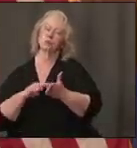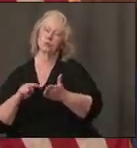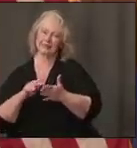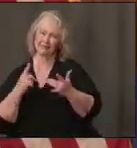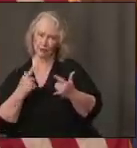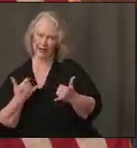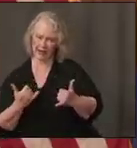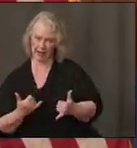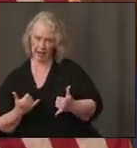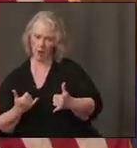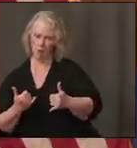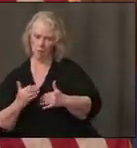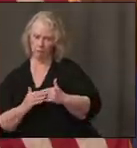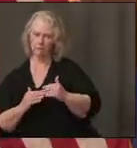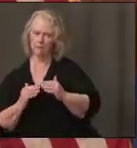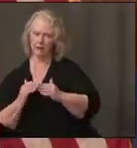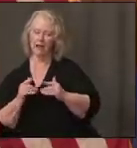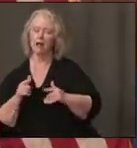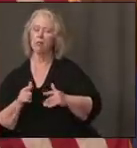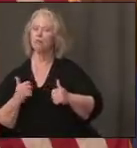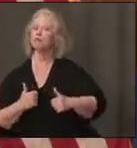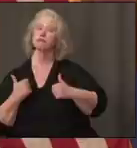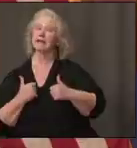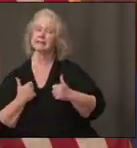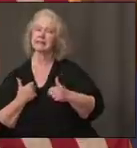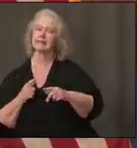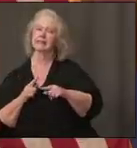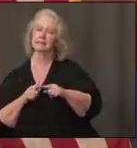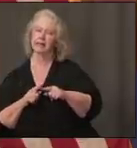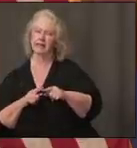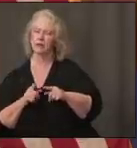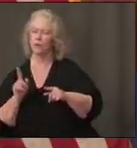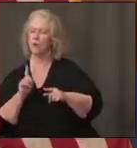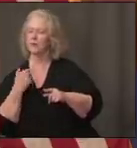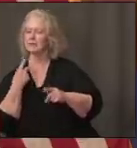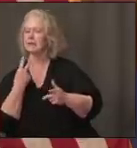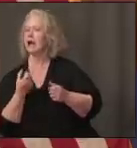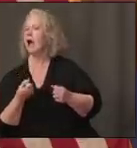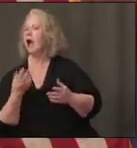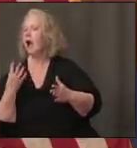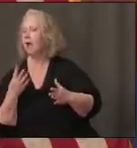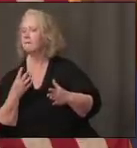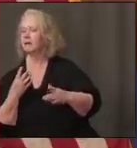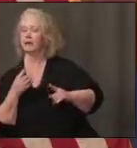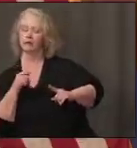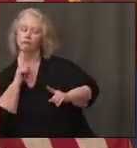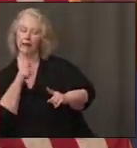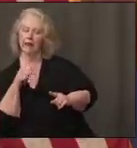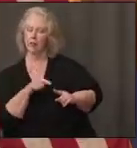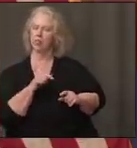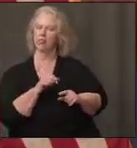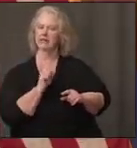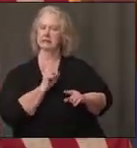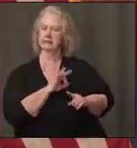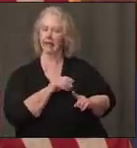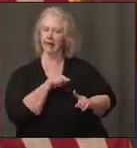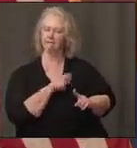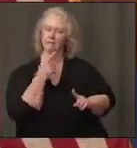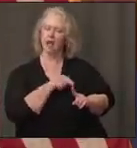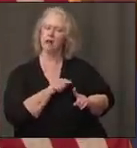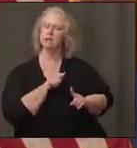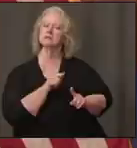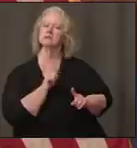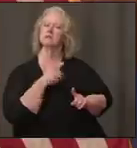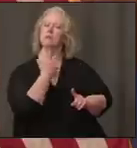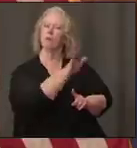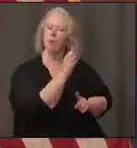And residents will be, to some degree, dictated by the degree to which we see positive cases in the workers, because they're ultimately the ones coming and going from the facility. But our